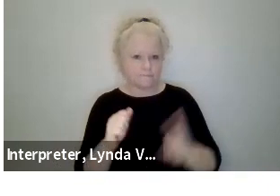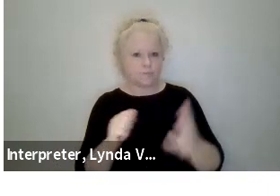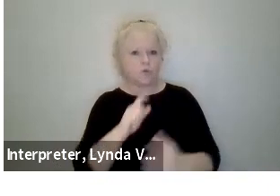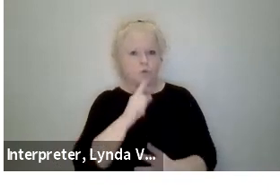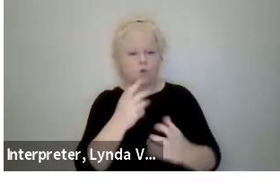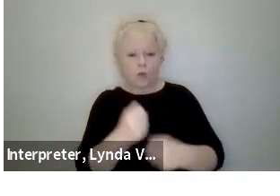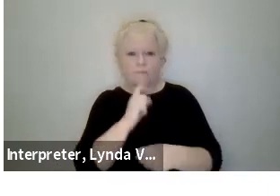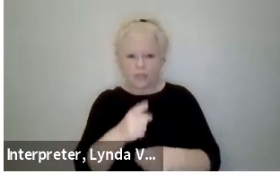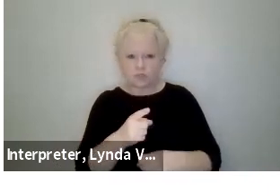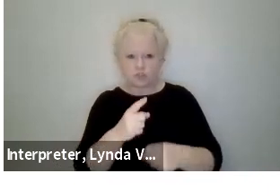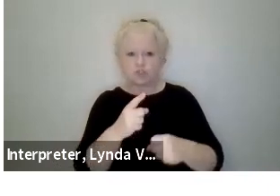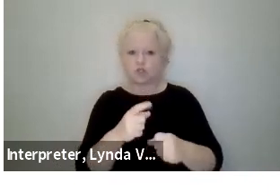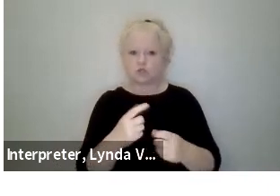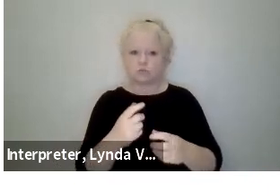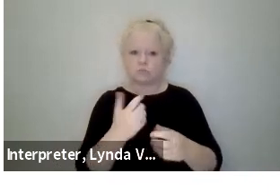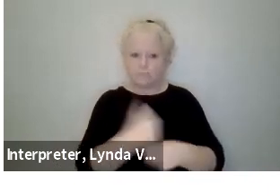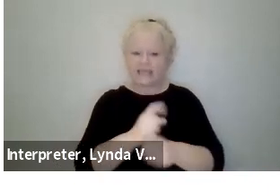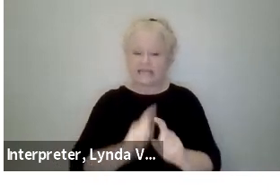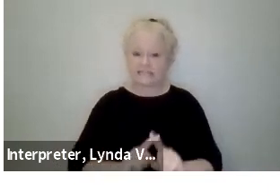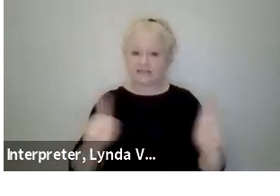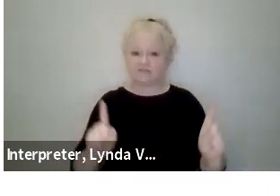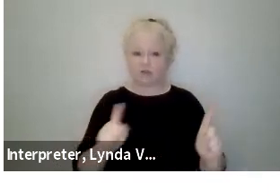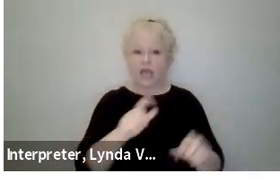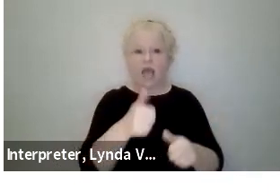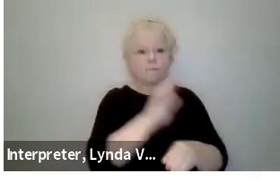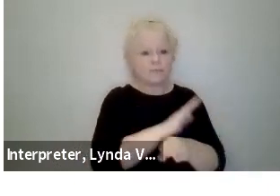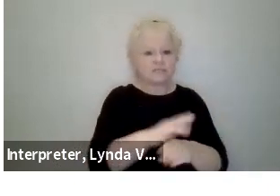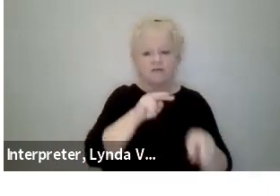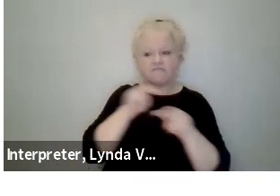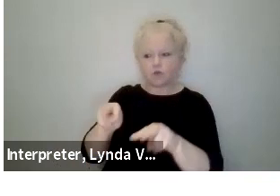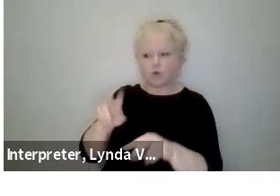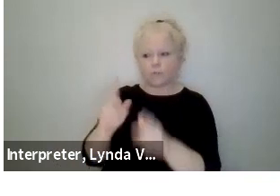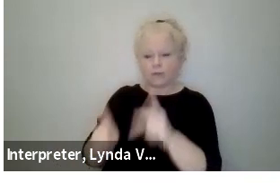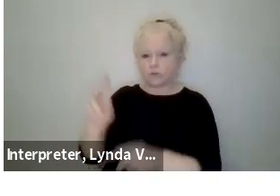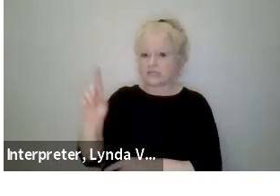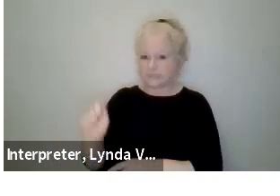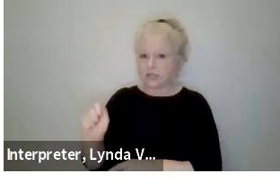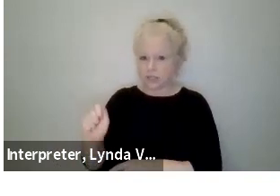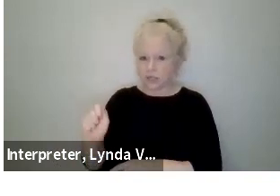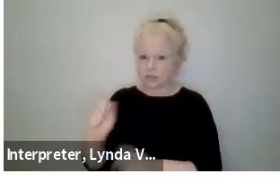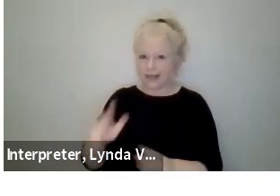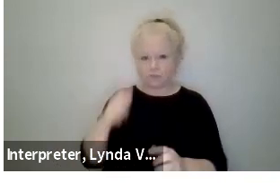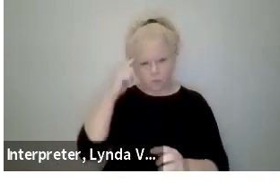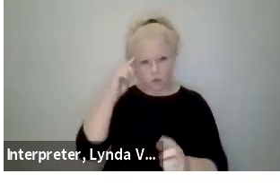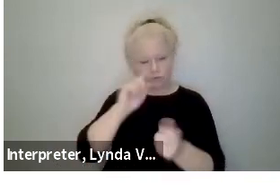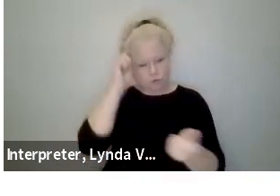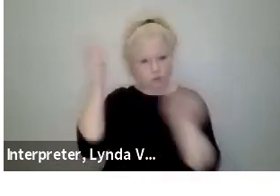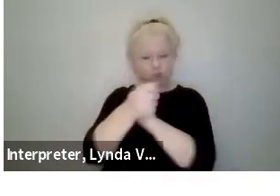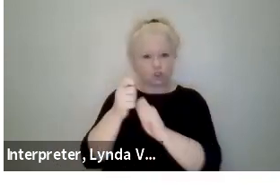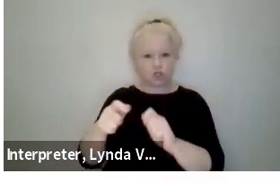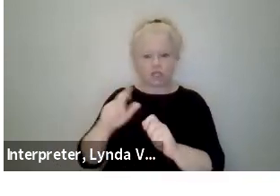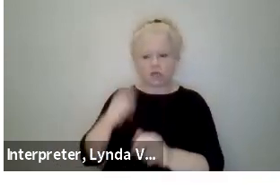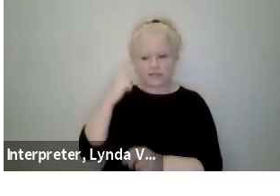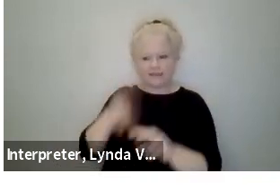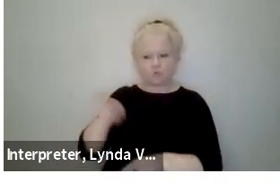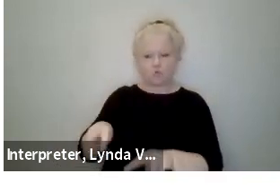make a systemic difference in changing employer perception of hiring people with disabilities, as well as assisting with education and